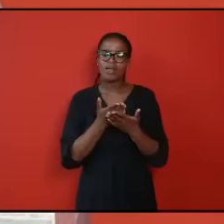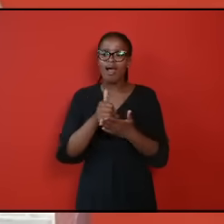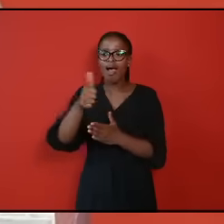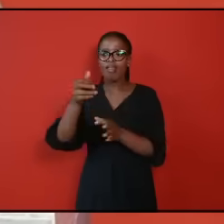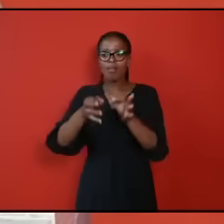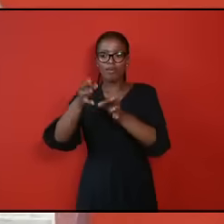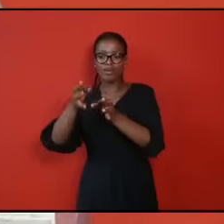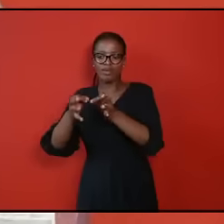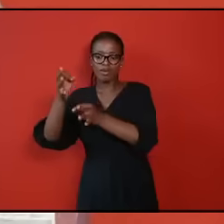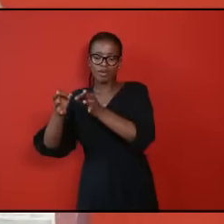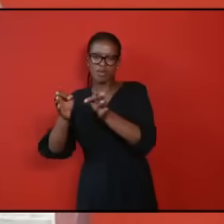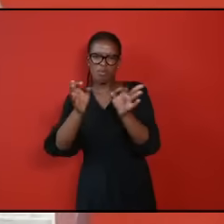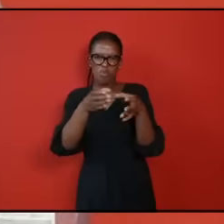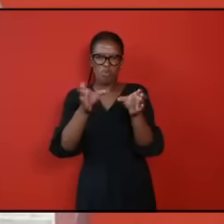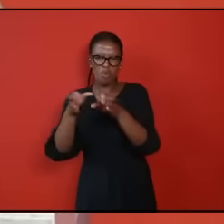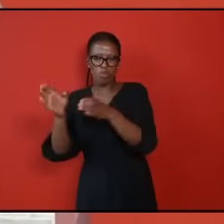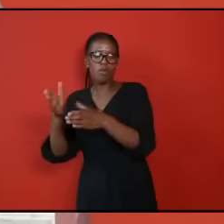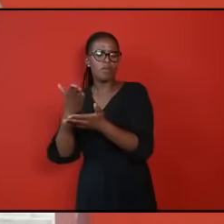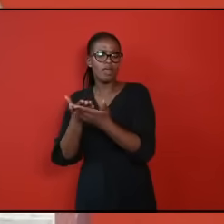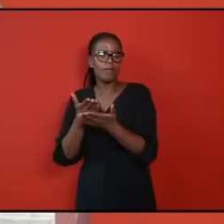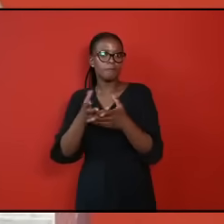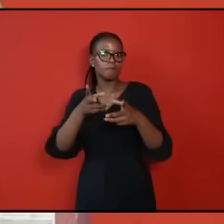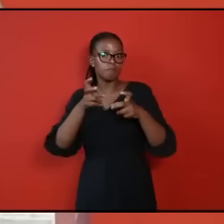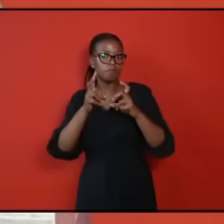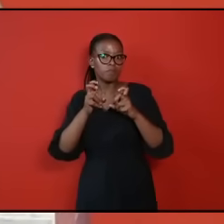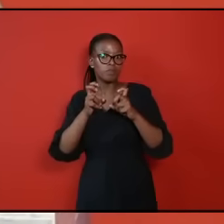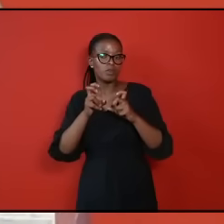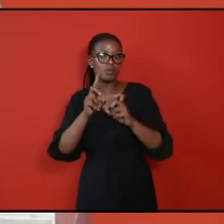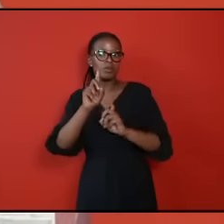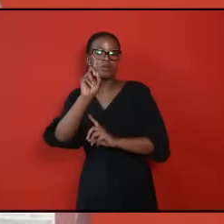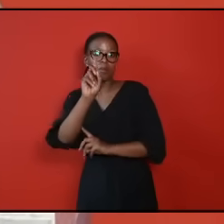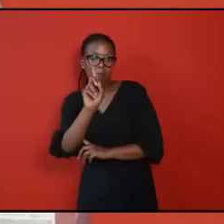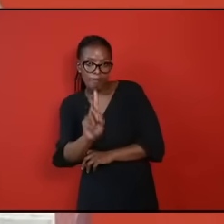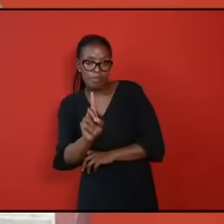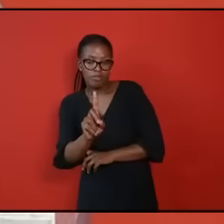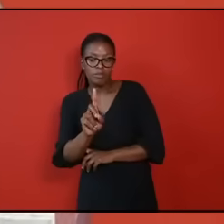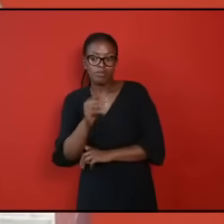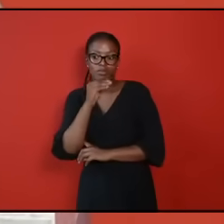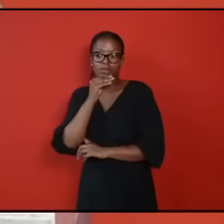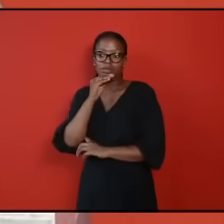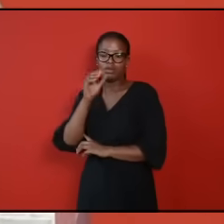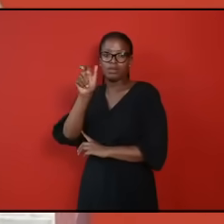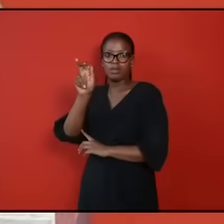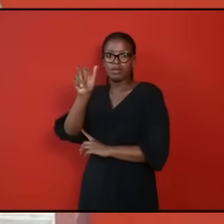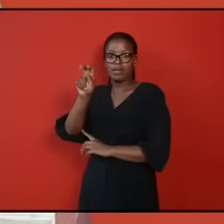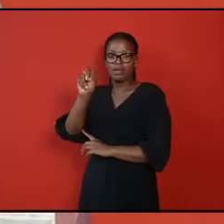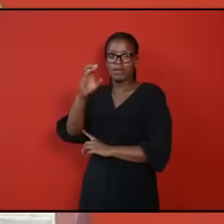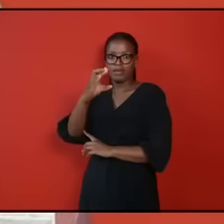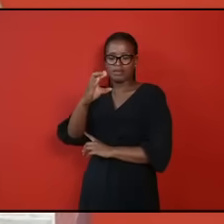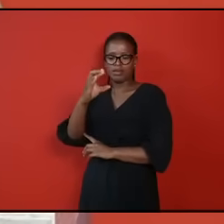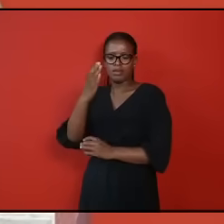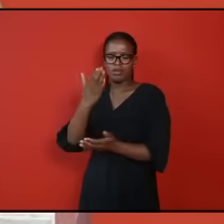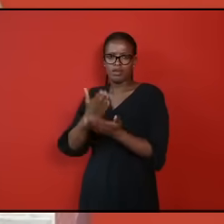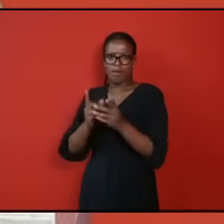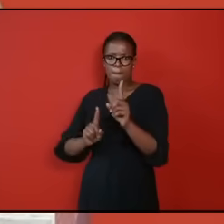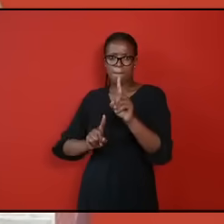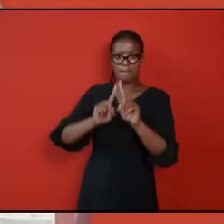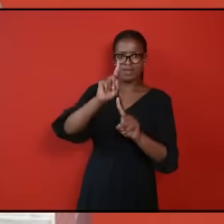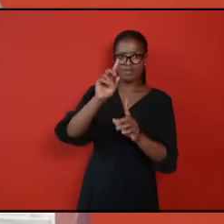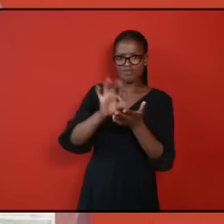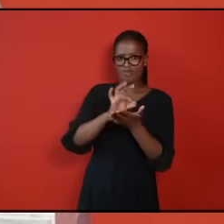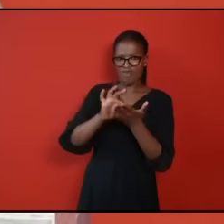partners. Not that he will make the ANC win elections. They won't win the elections. They're not good. I said